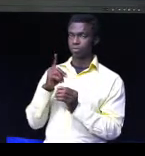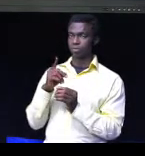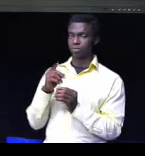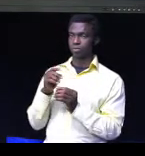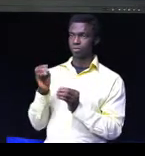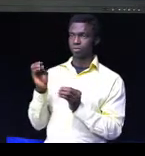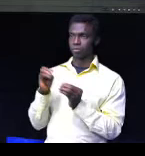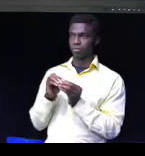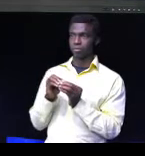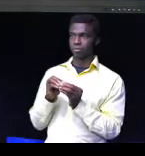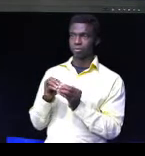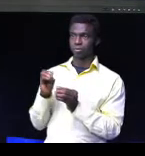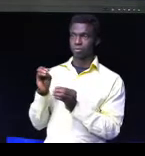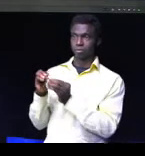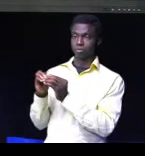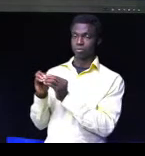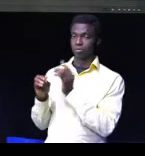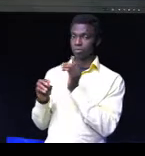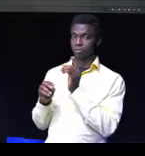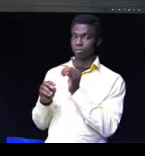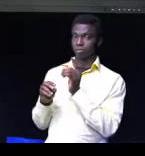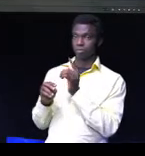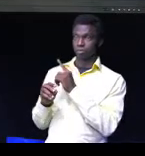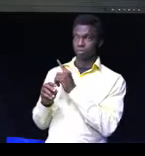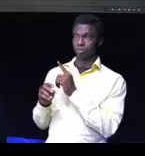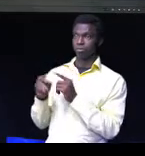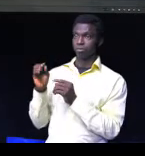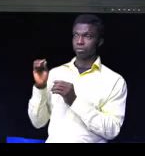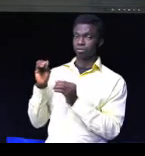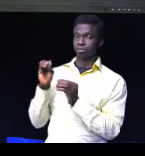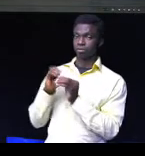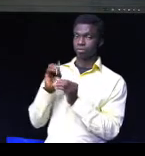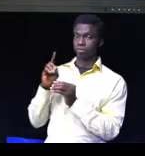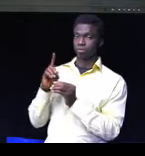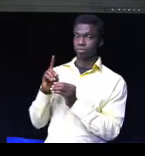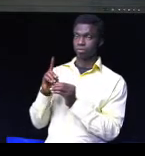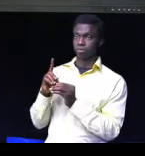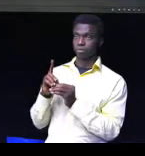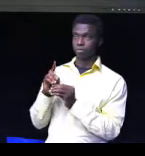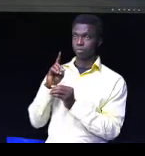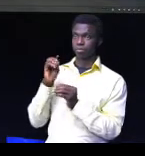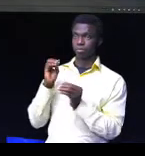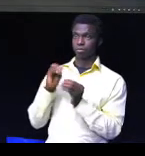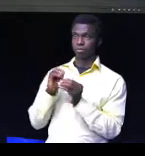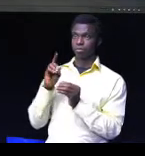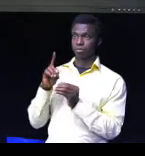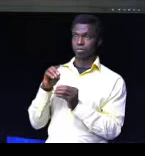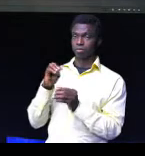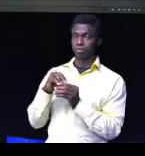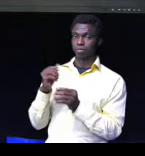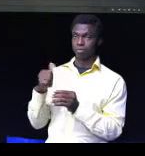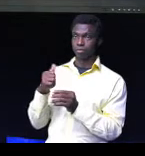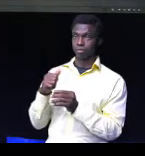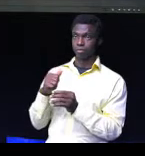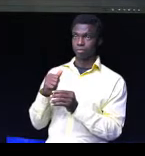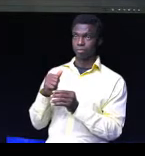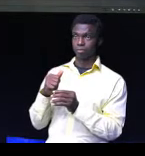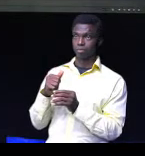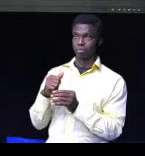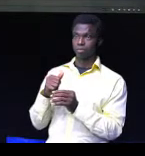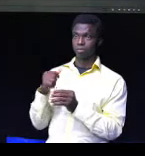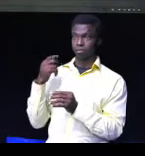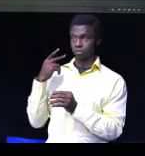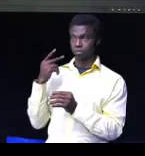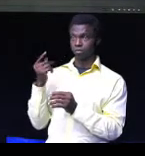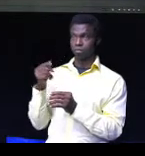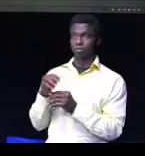here we had 0 is going to be here, and 0 plus 1 is 1, 1 plus 1 is 10 in base 2, and we carry